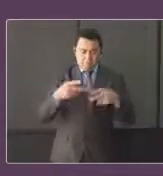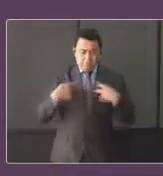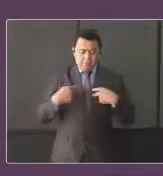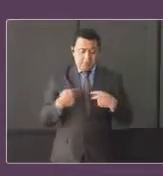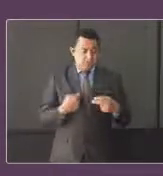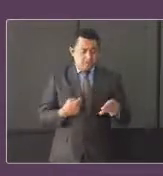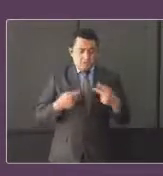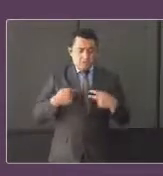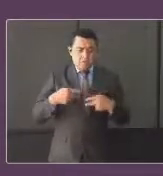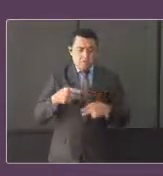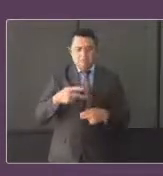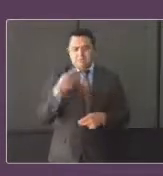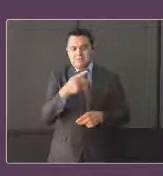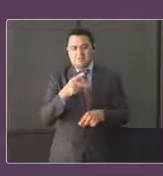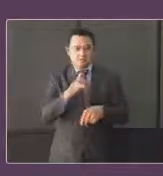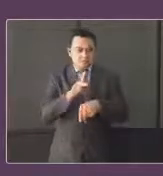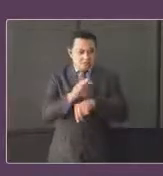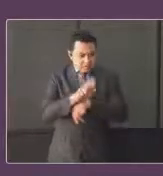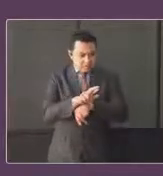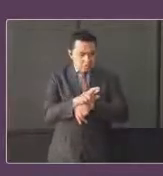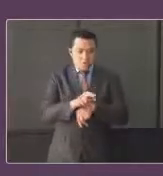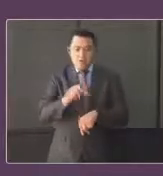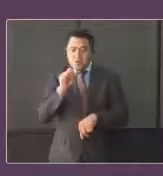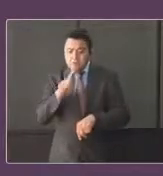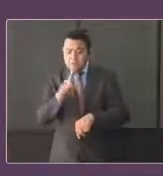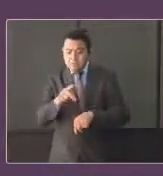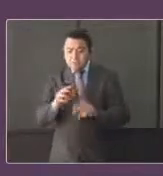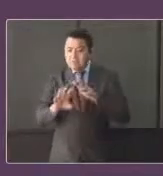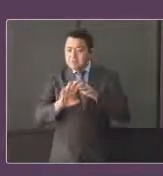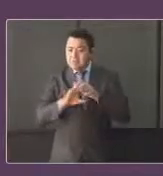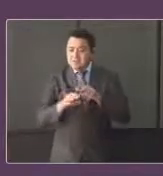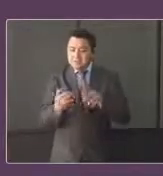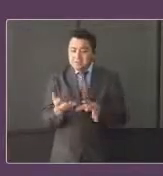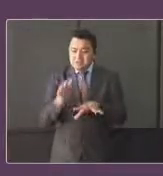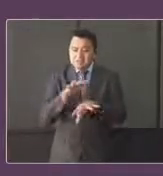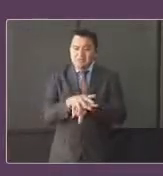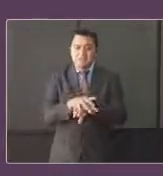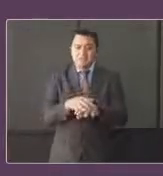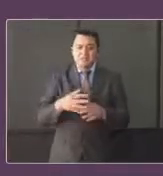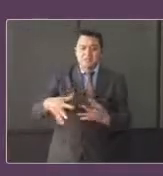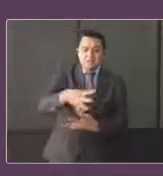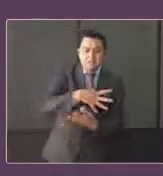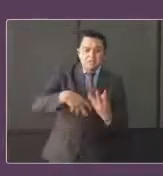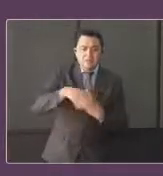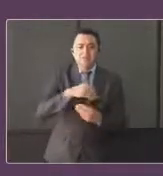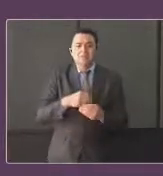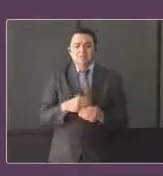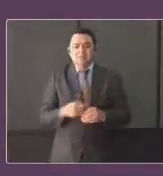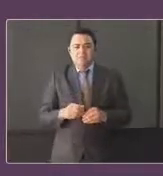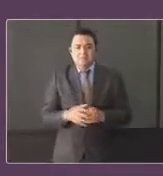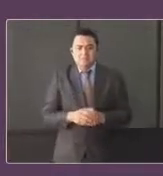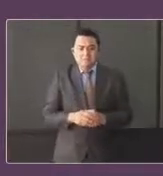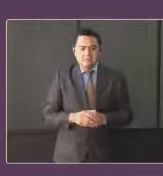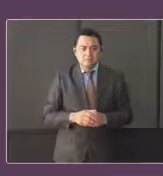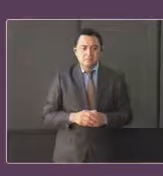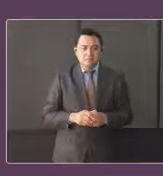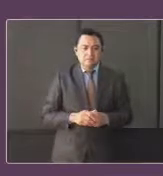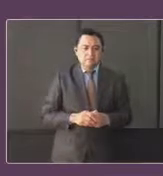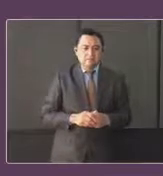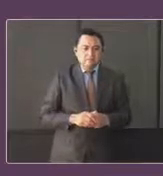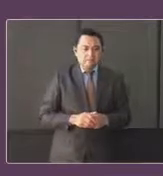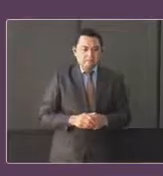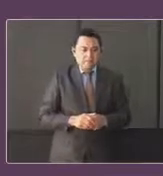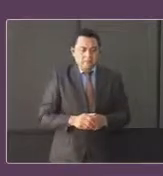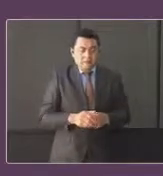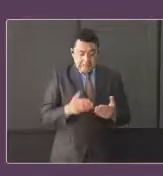its inclusion is reflected on planning instruments as well as budget. Because if you want to